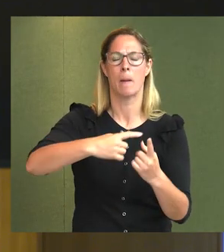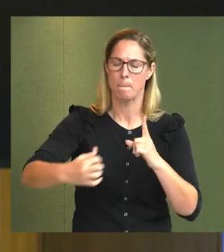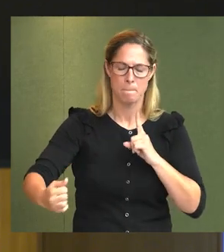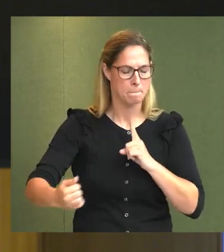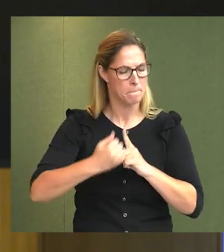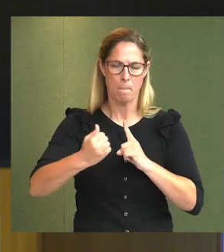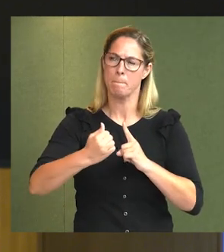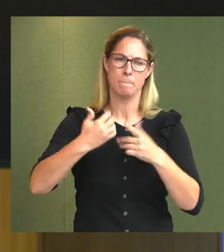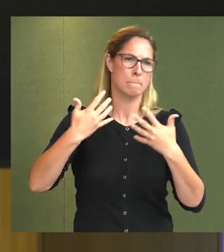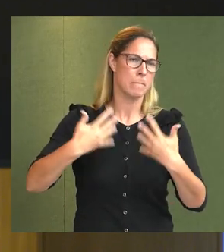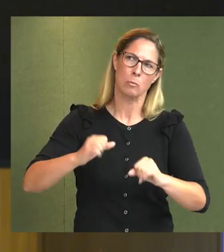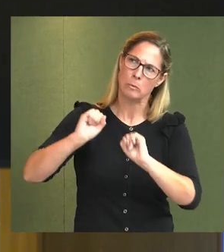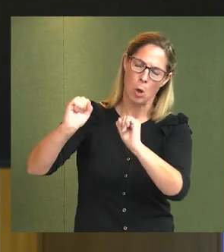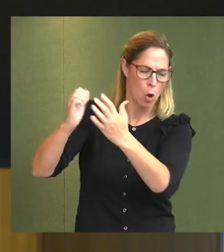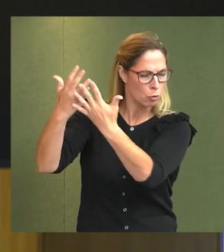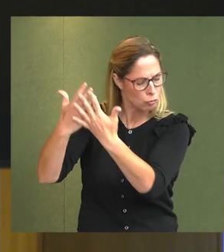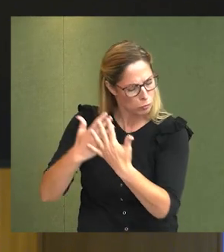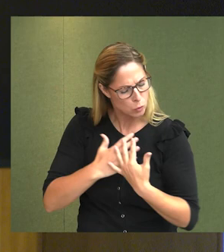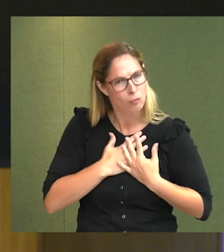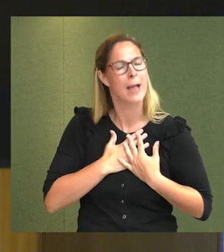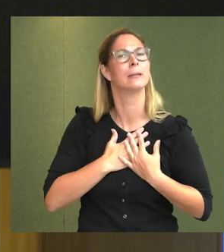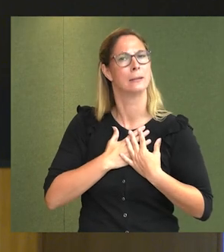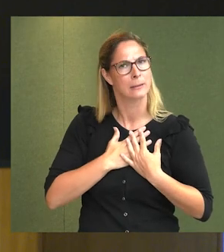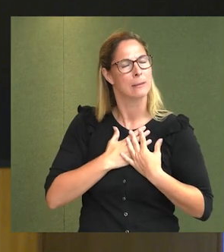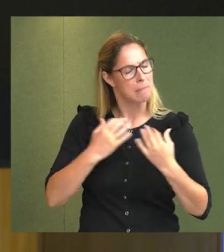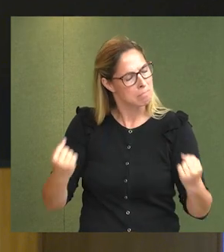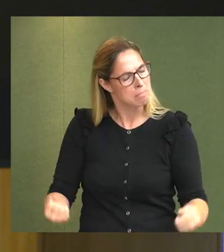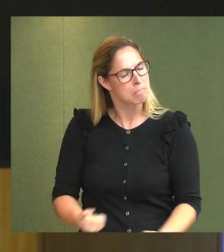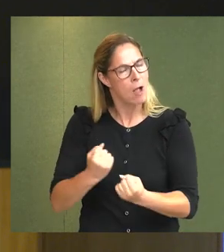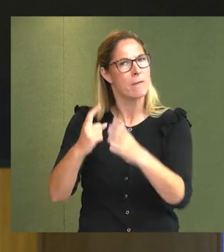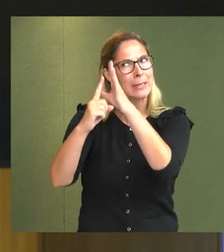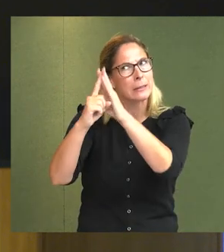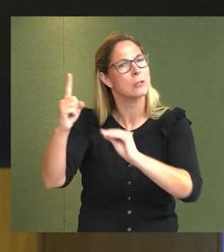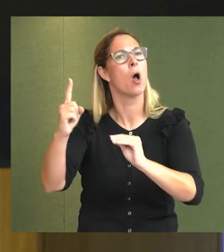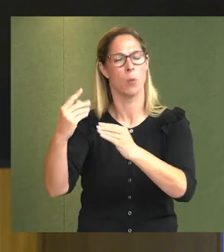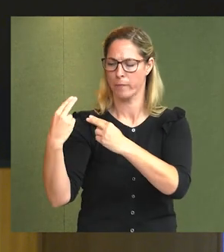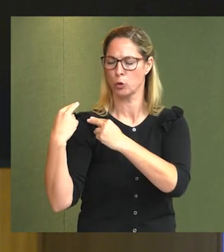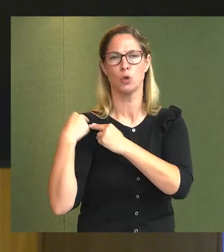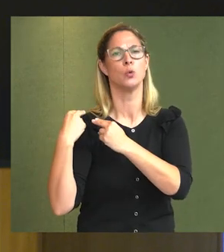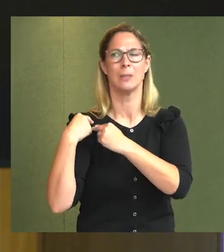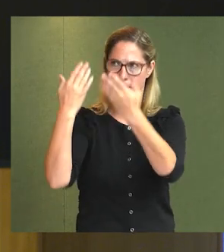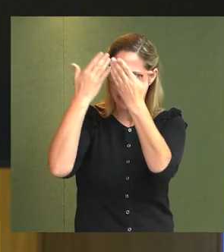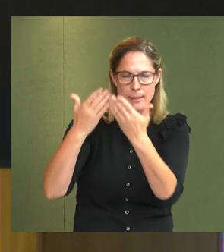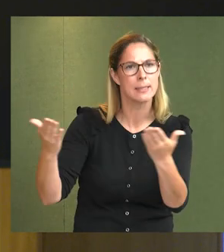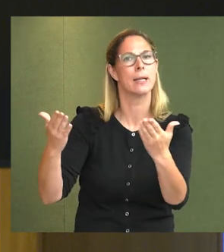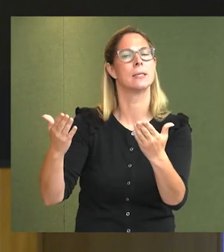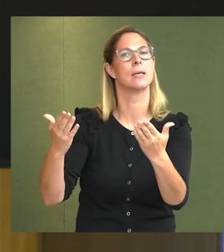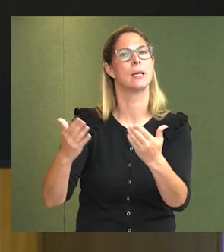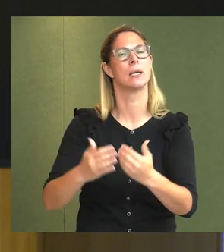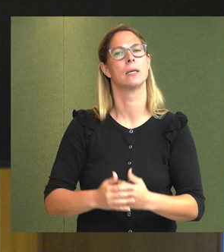grace and powerful example of duty and dignity. It wasn't